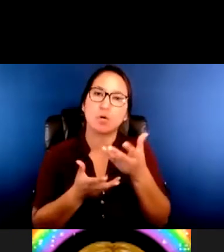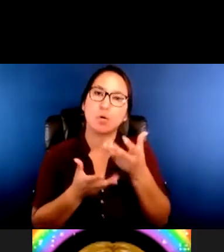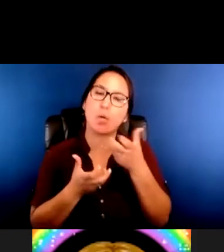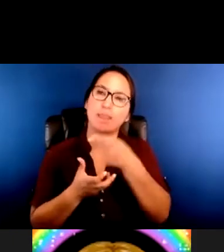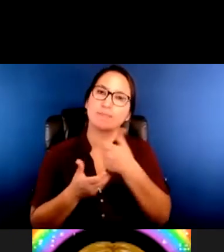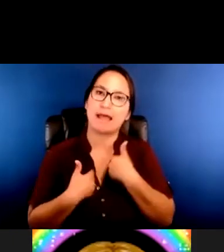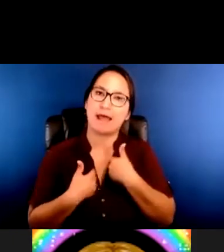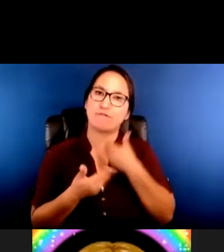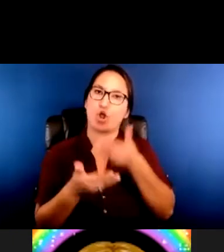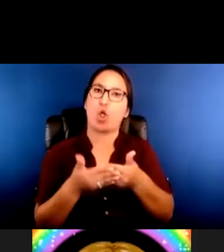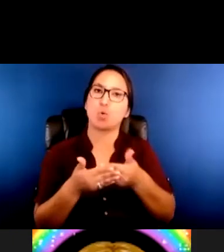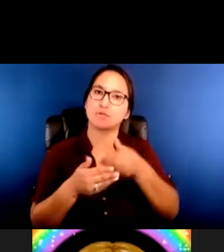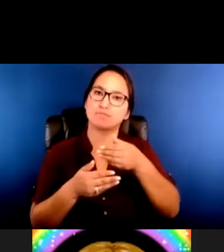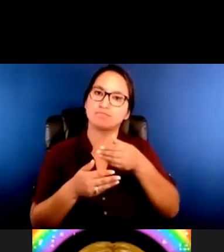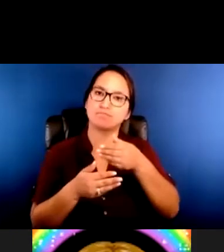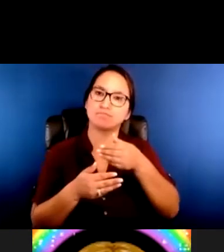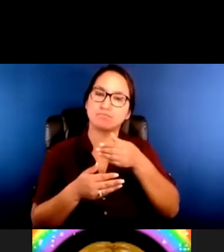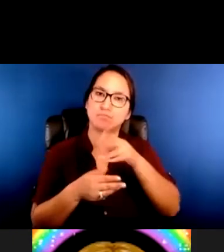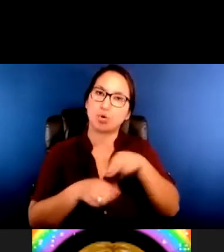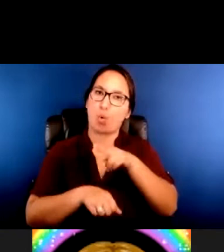did seating charts where they were able to sit